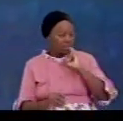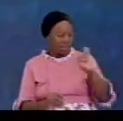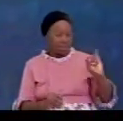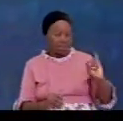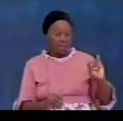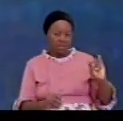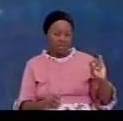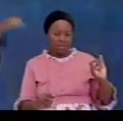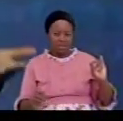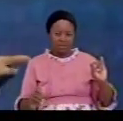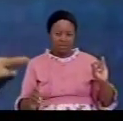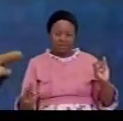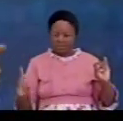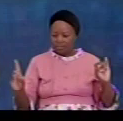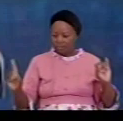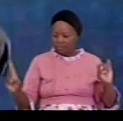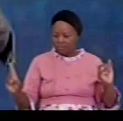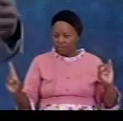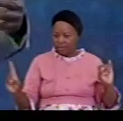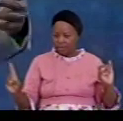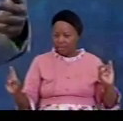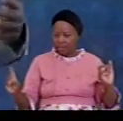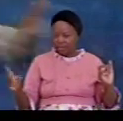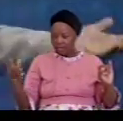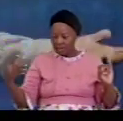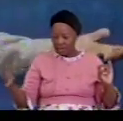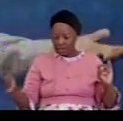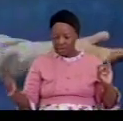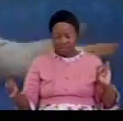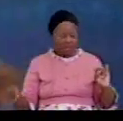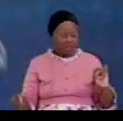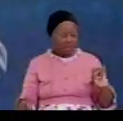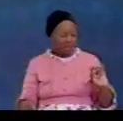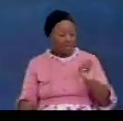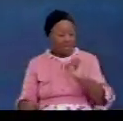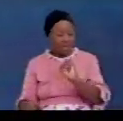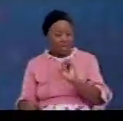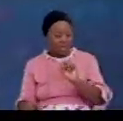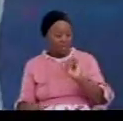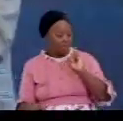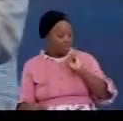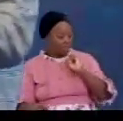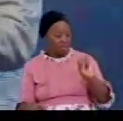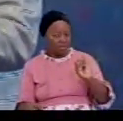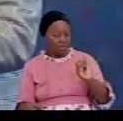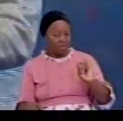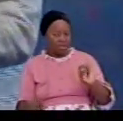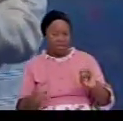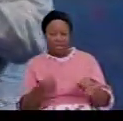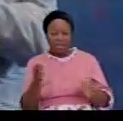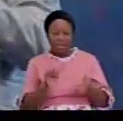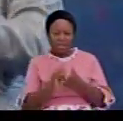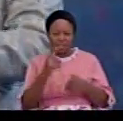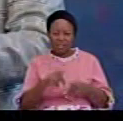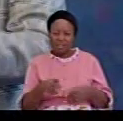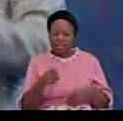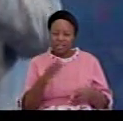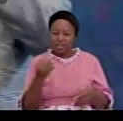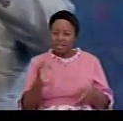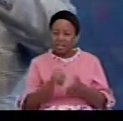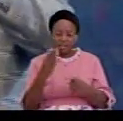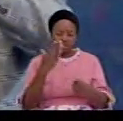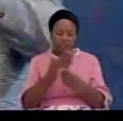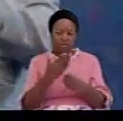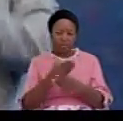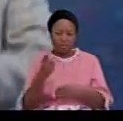whatever is disturbing and is breaking up and is removing your ease and your peace